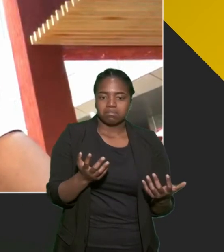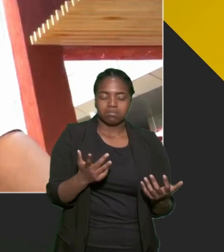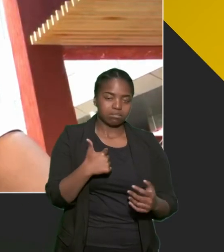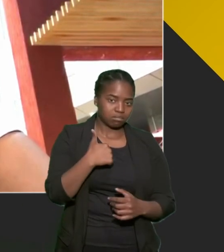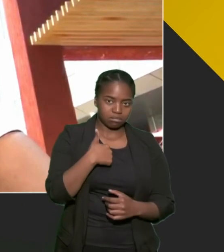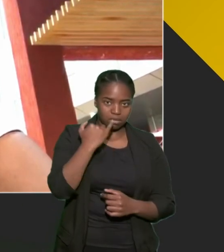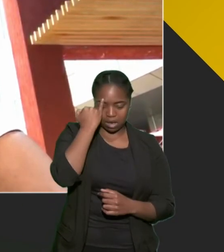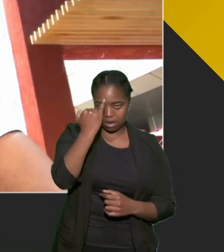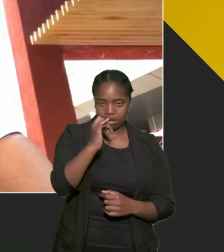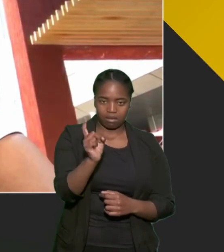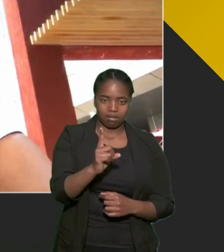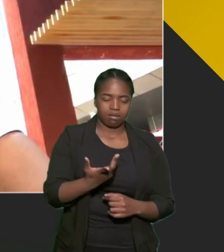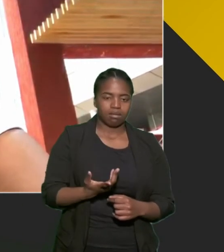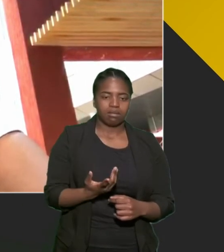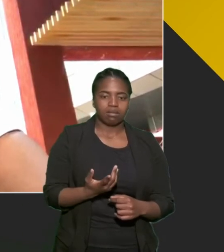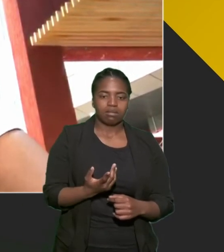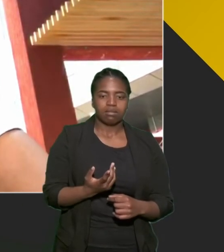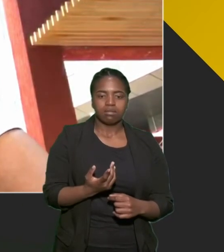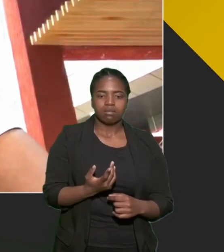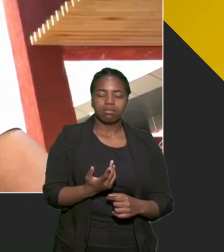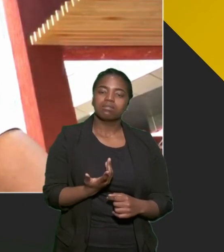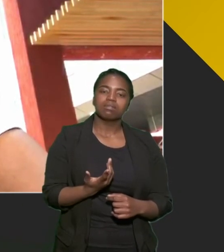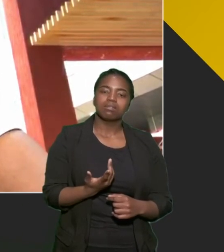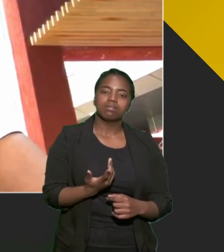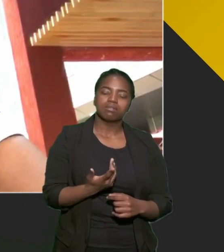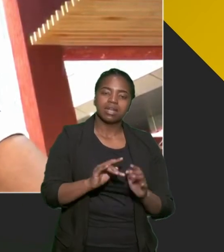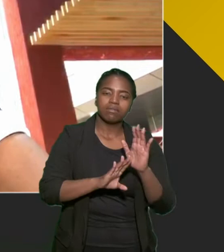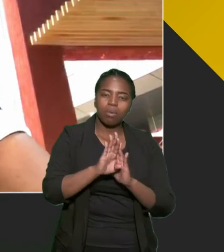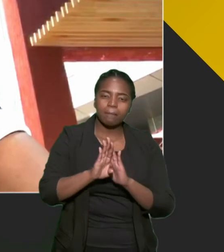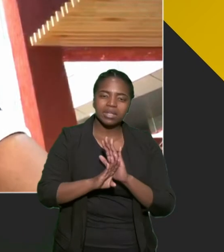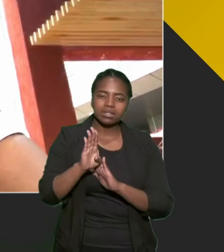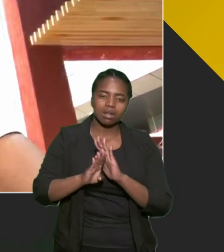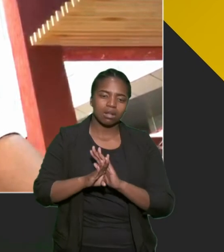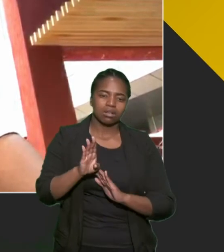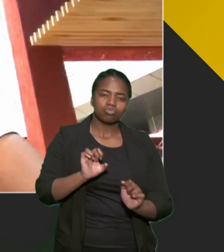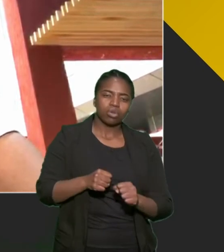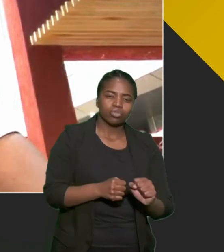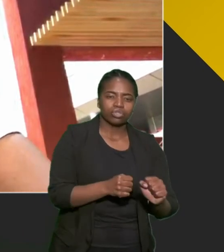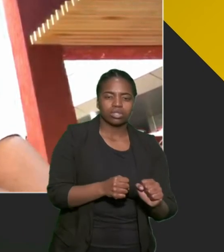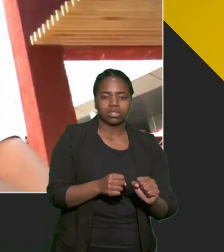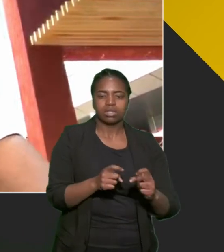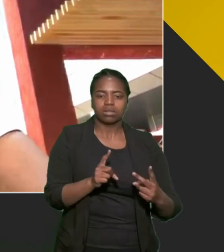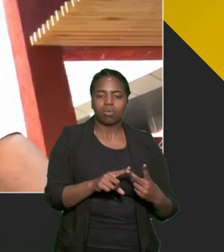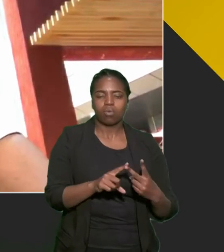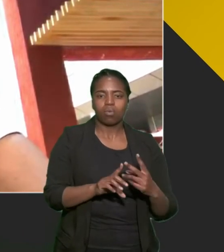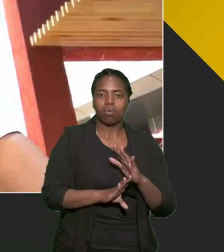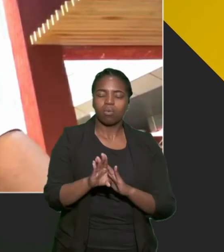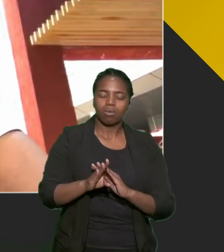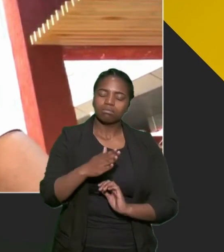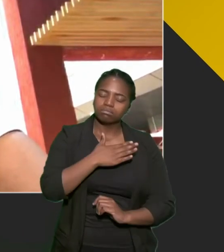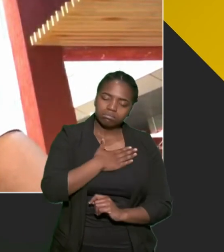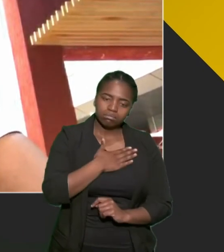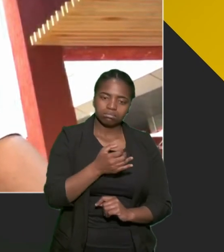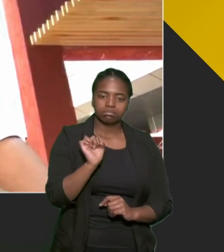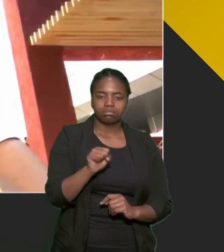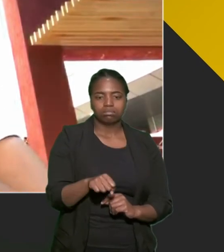our ideas in the developmental strategies, developmental growth are really appreciated,